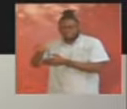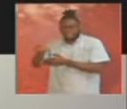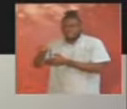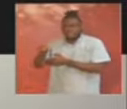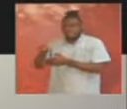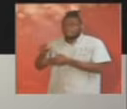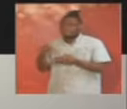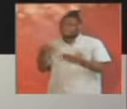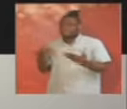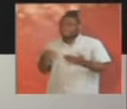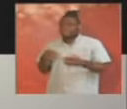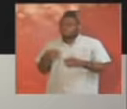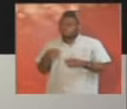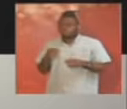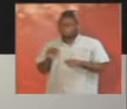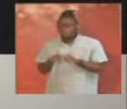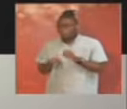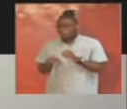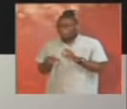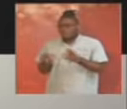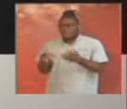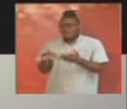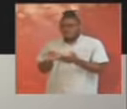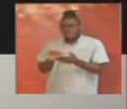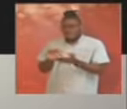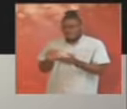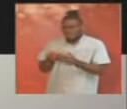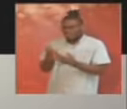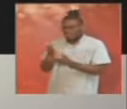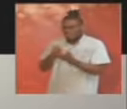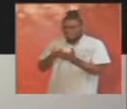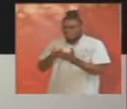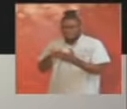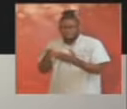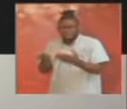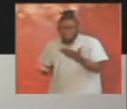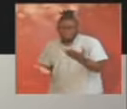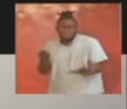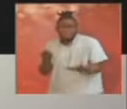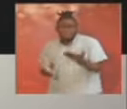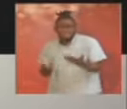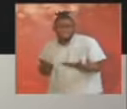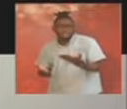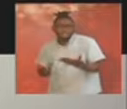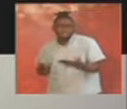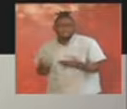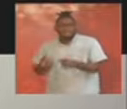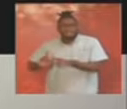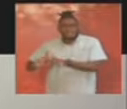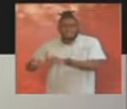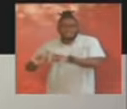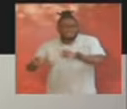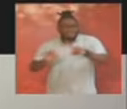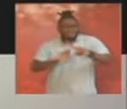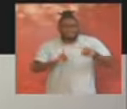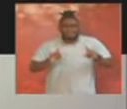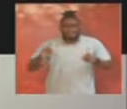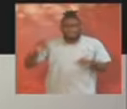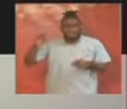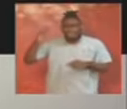So that some of the side effects may be known, and this is why we have the trials. You expect things like fever, you expect tenderness